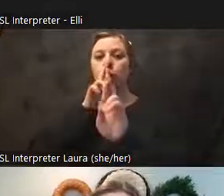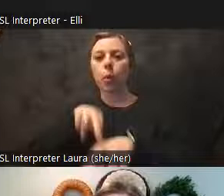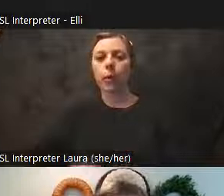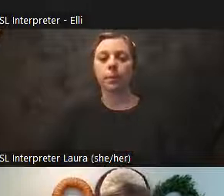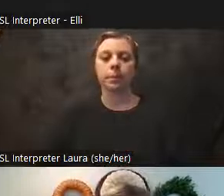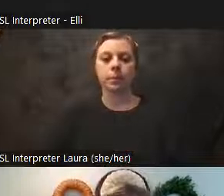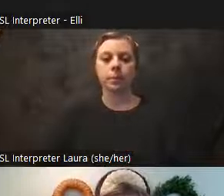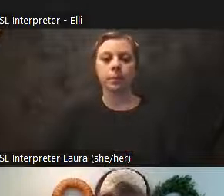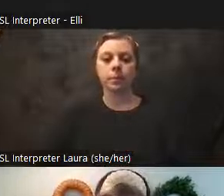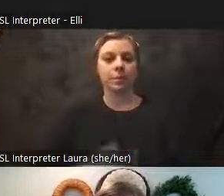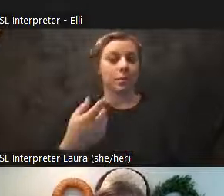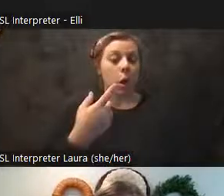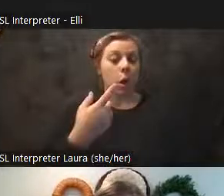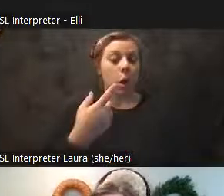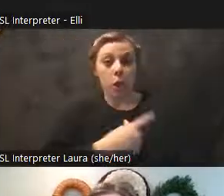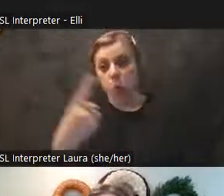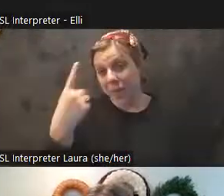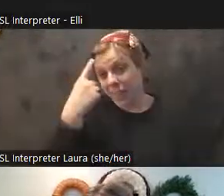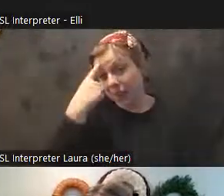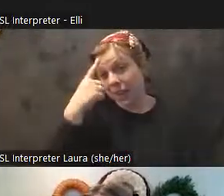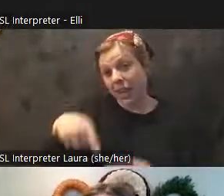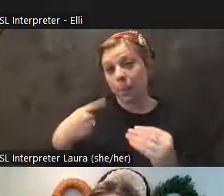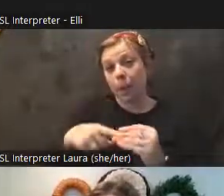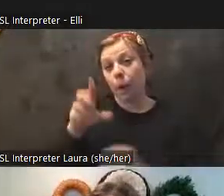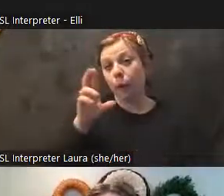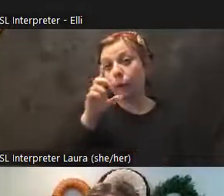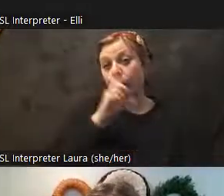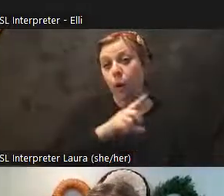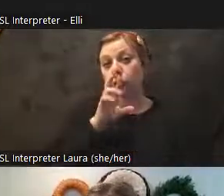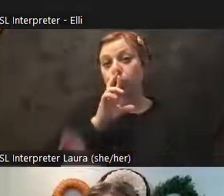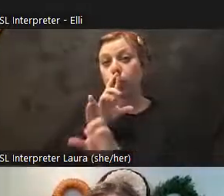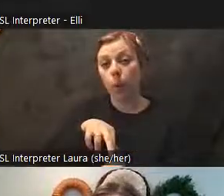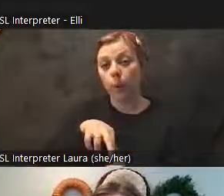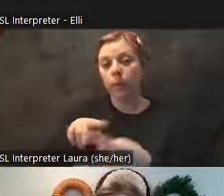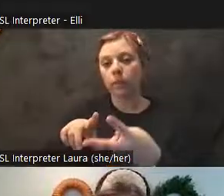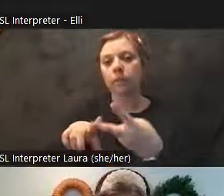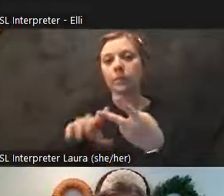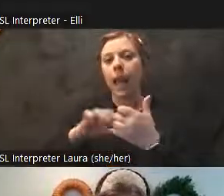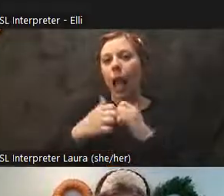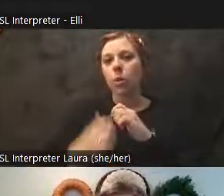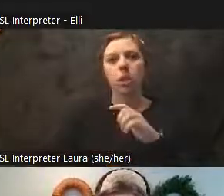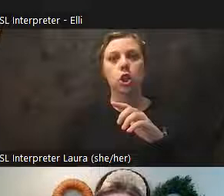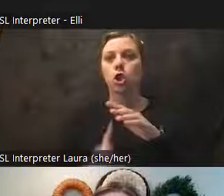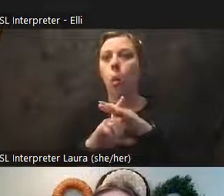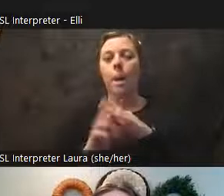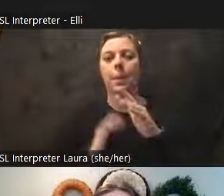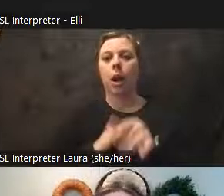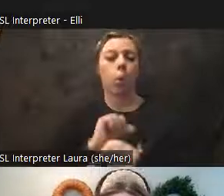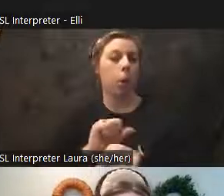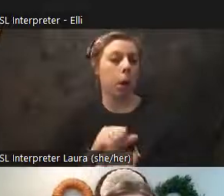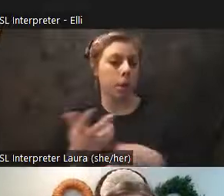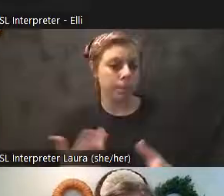What do we think about false reporting, and how does this show up in our own work?